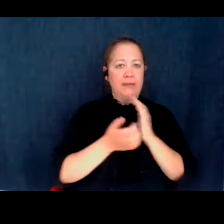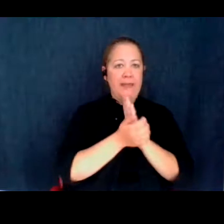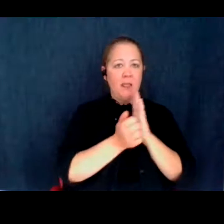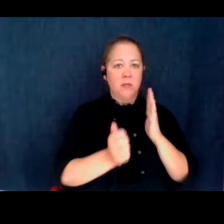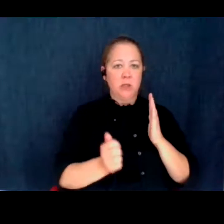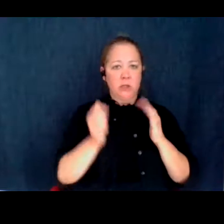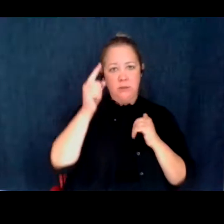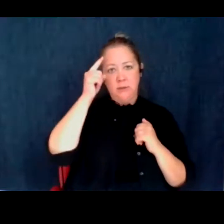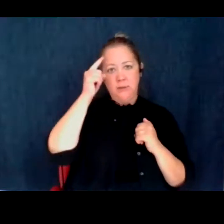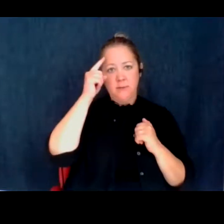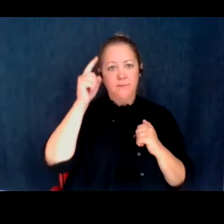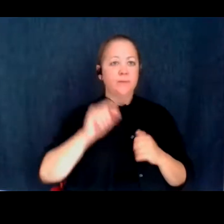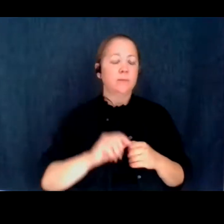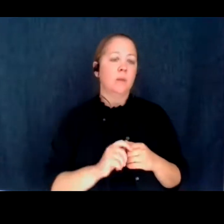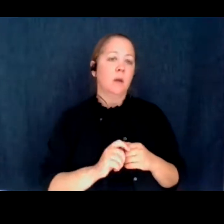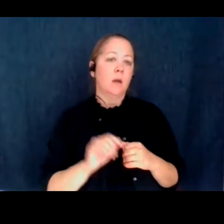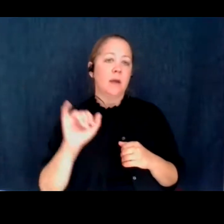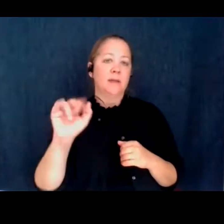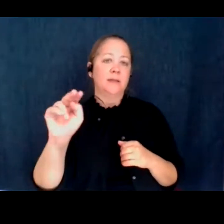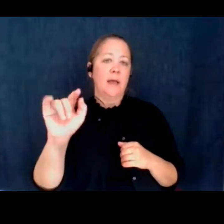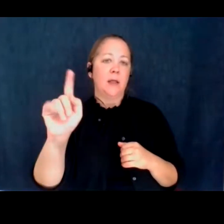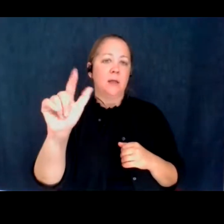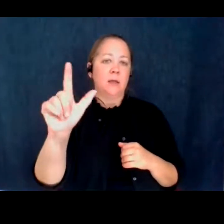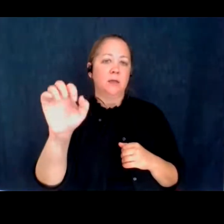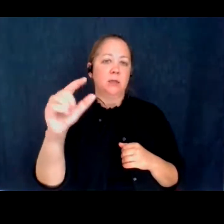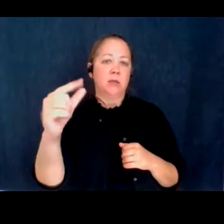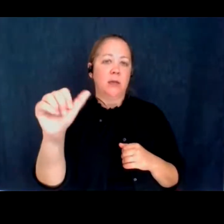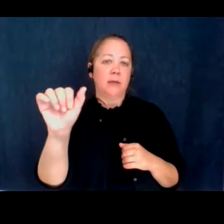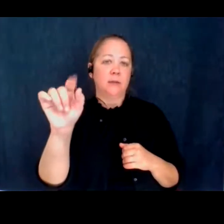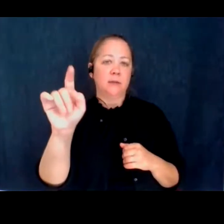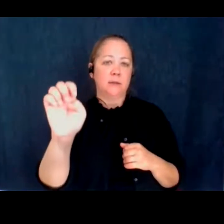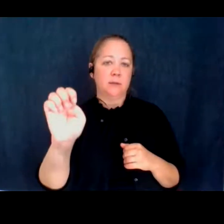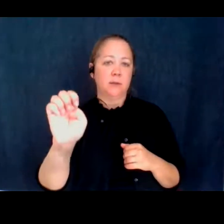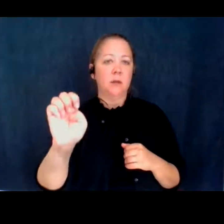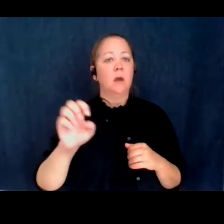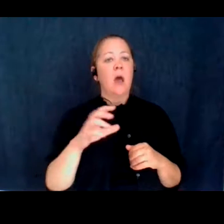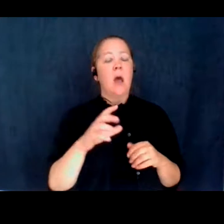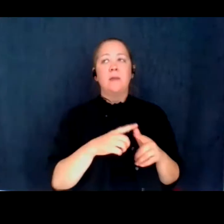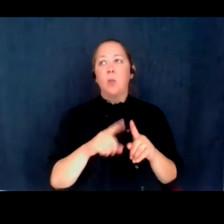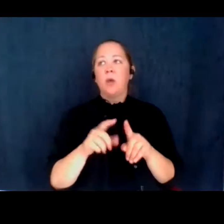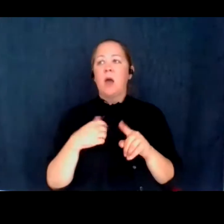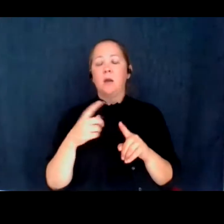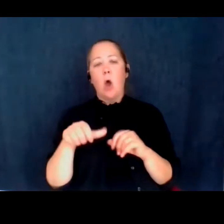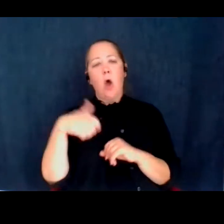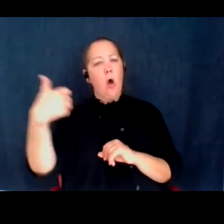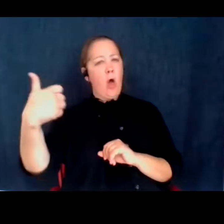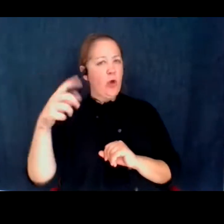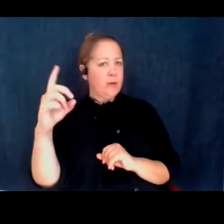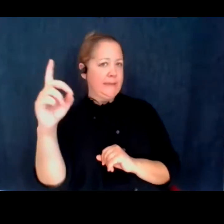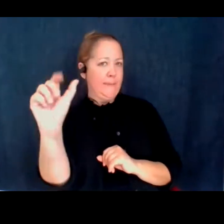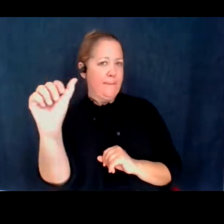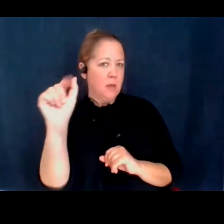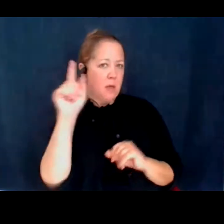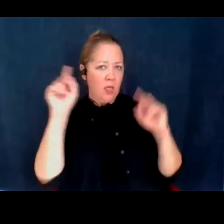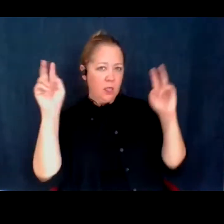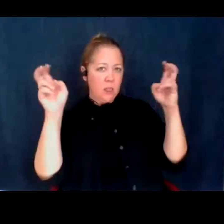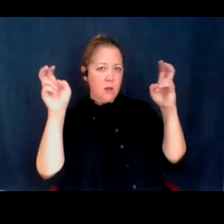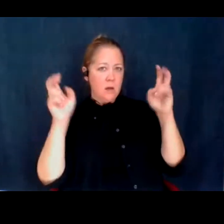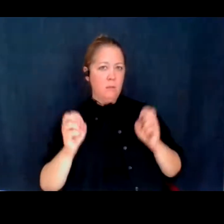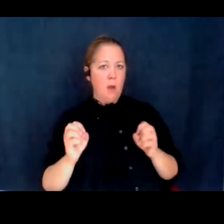some more you'd say disability themed professional development opportunities. So we had